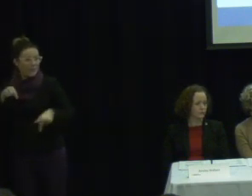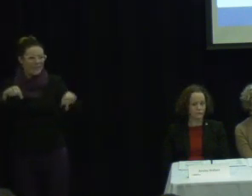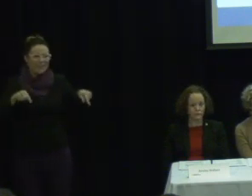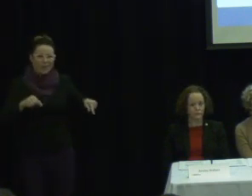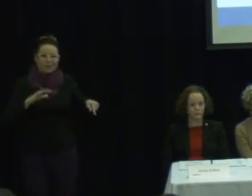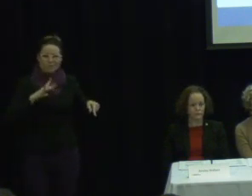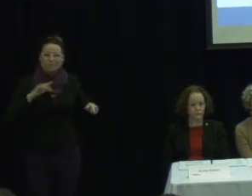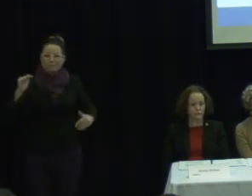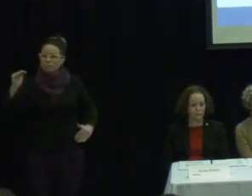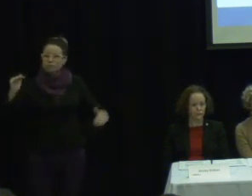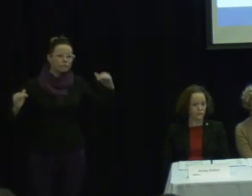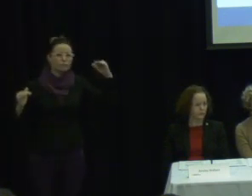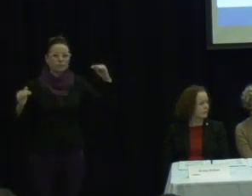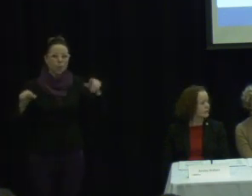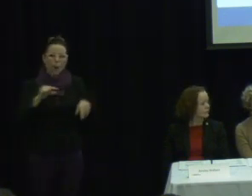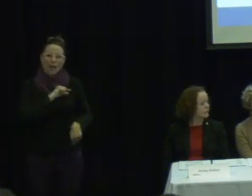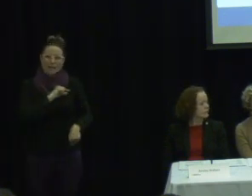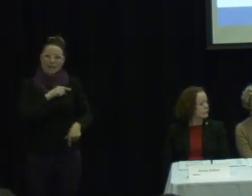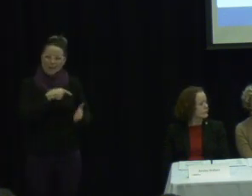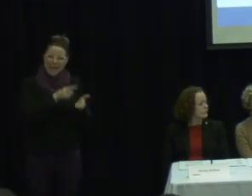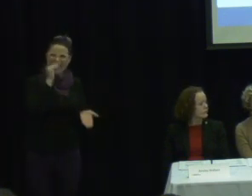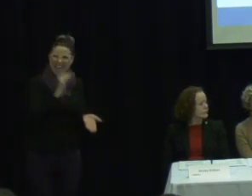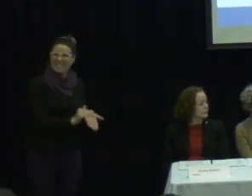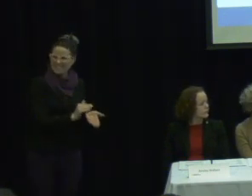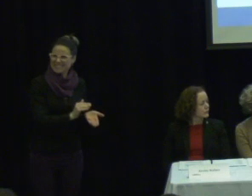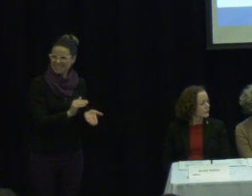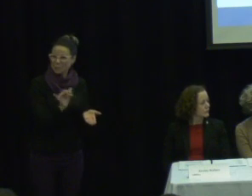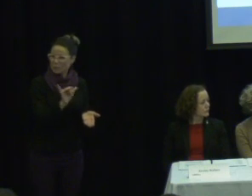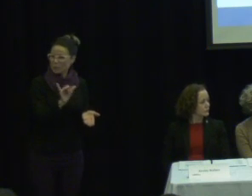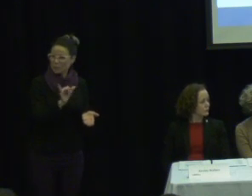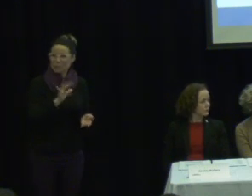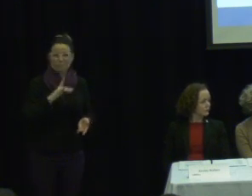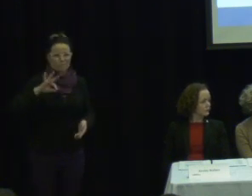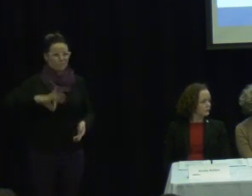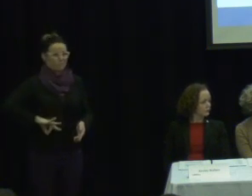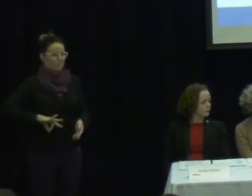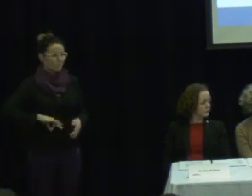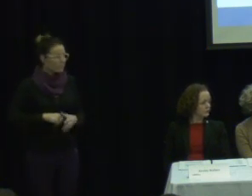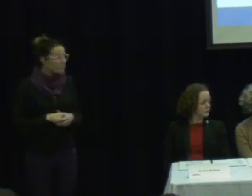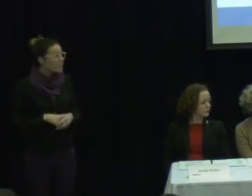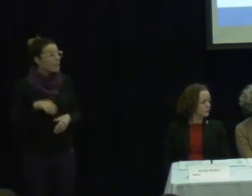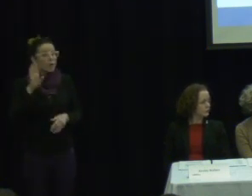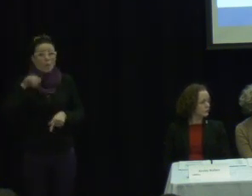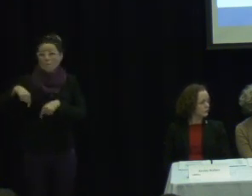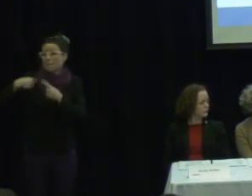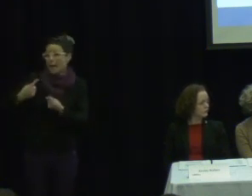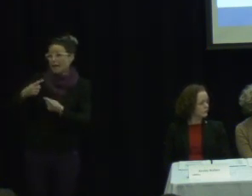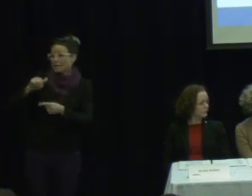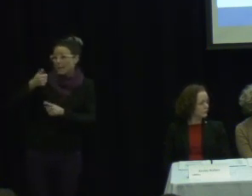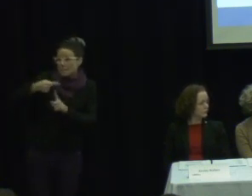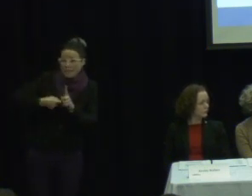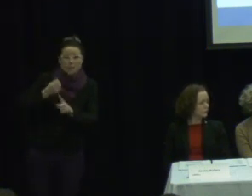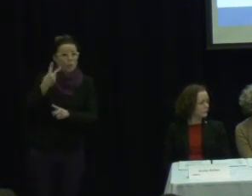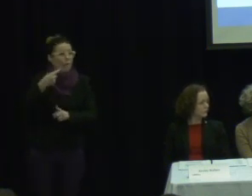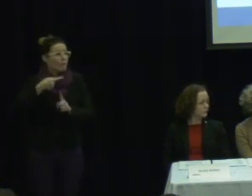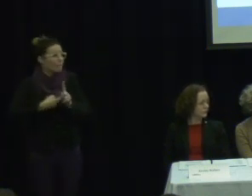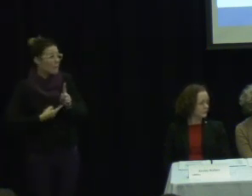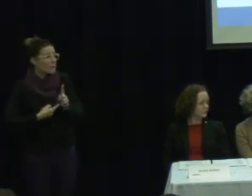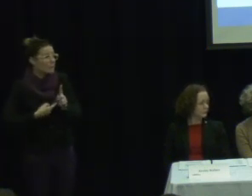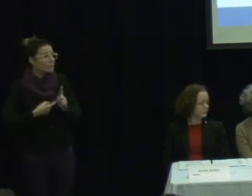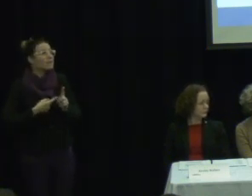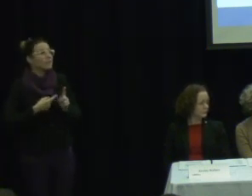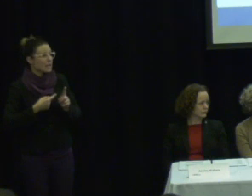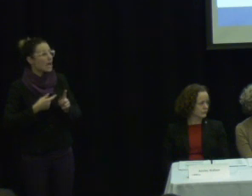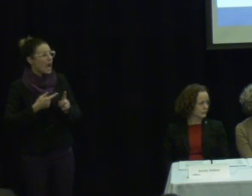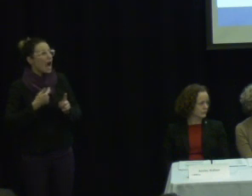huge piece of what we do, because as has been pointed out to me in the last 10 or 12 months, it's not good enough for USM